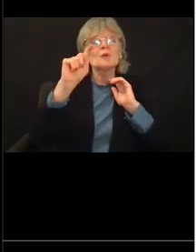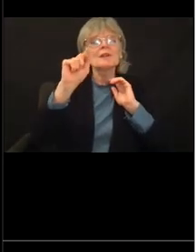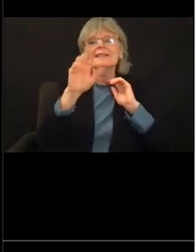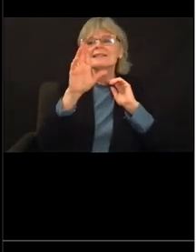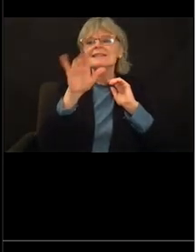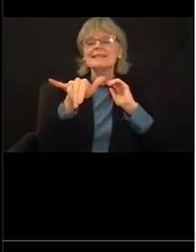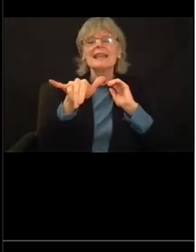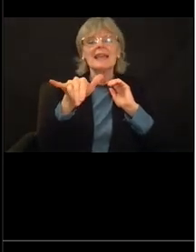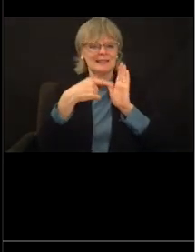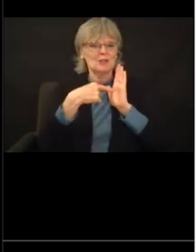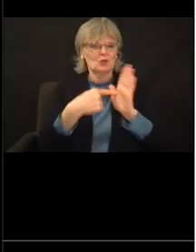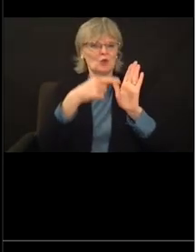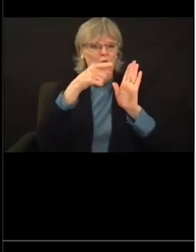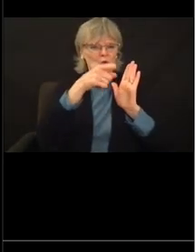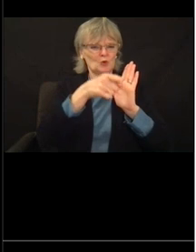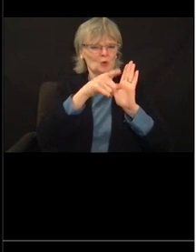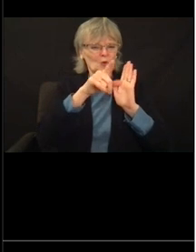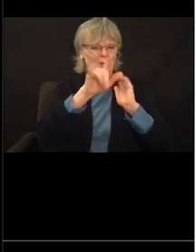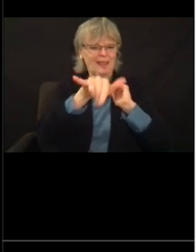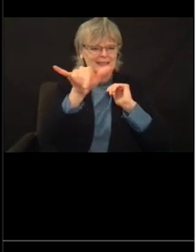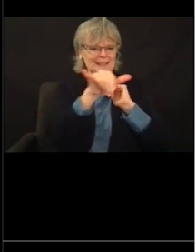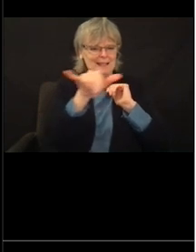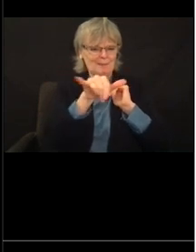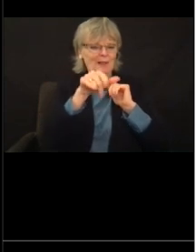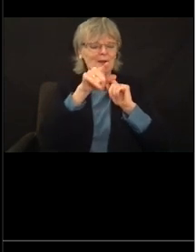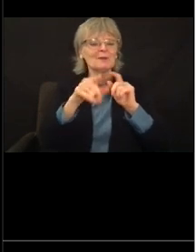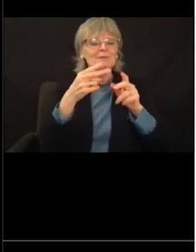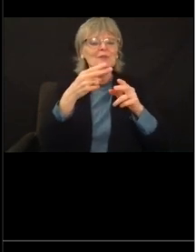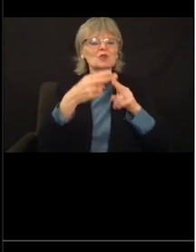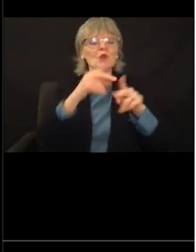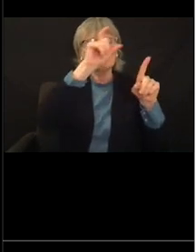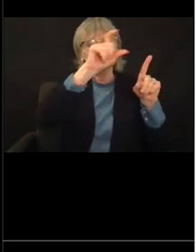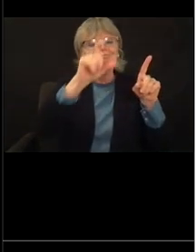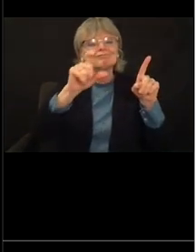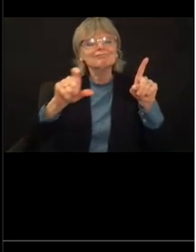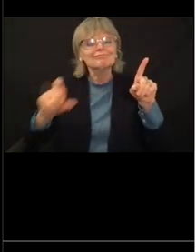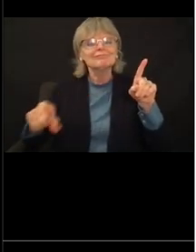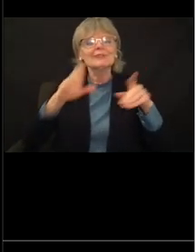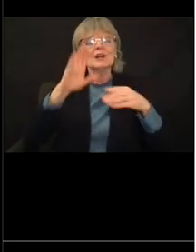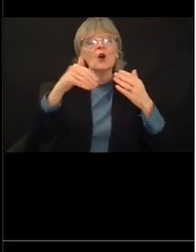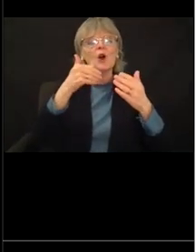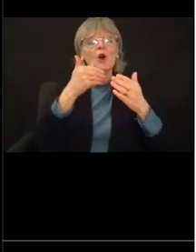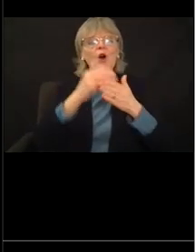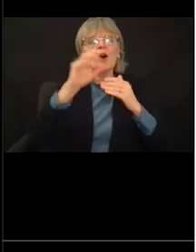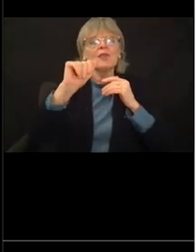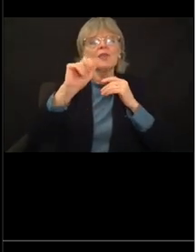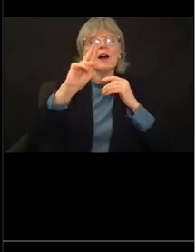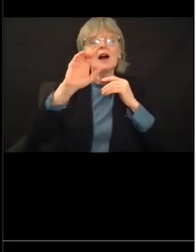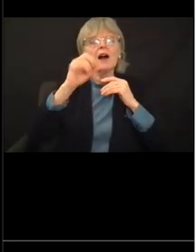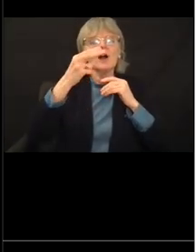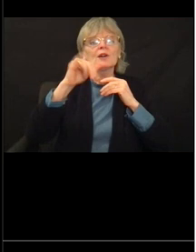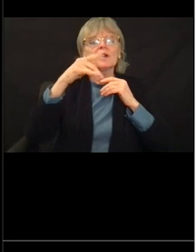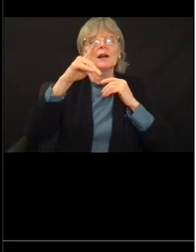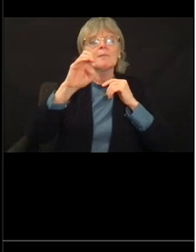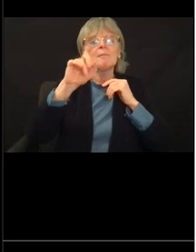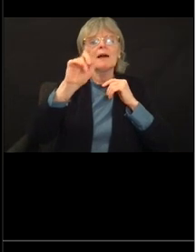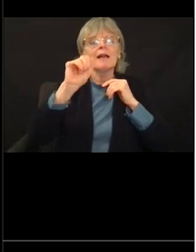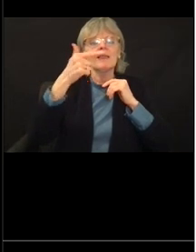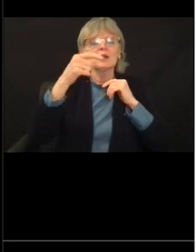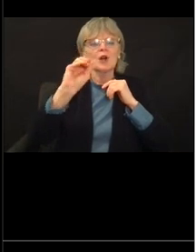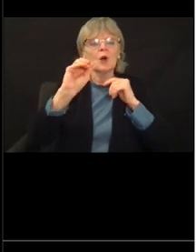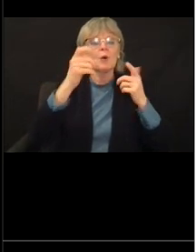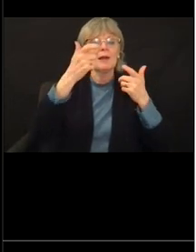this slide, or a similar slide, of the Hawaiian archipelago. So it includes the Big Island, where I'm located, all the way down here, all